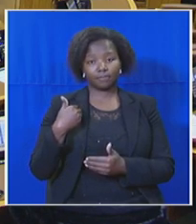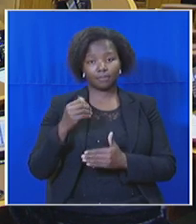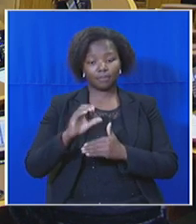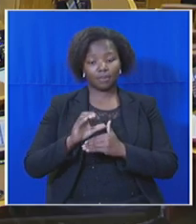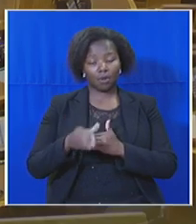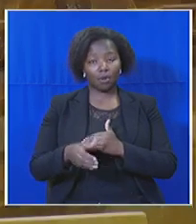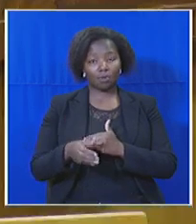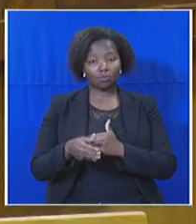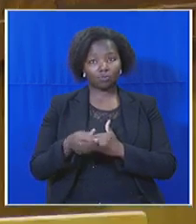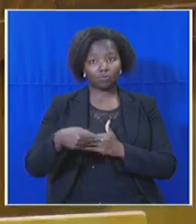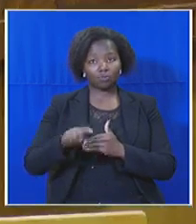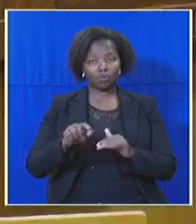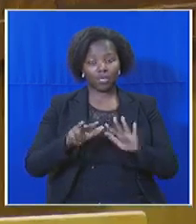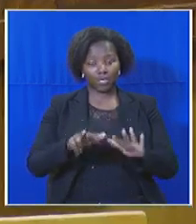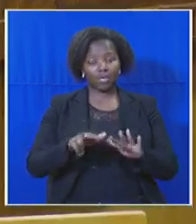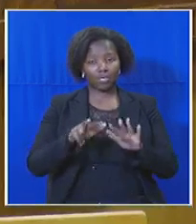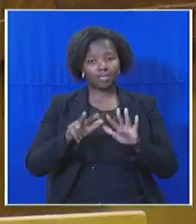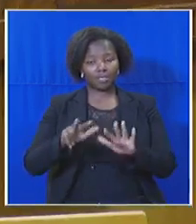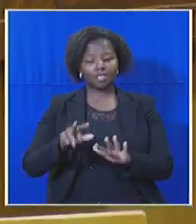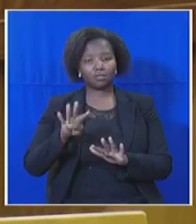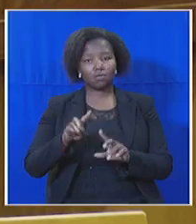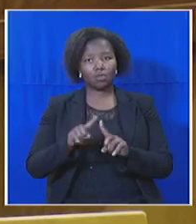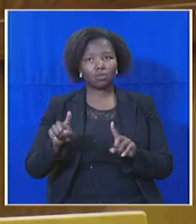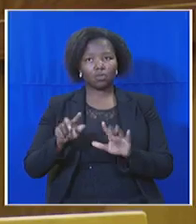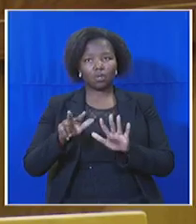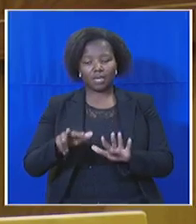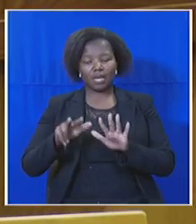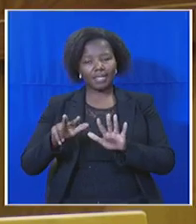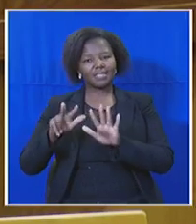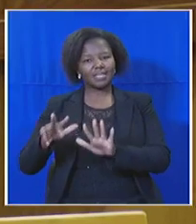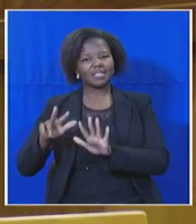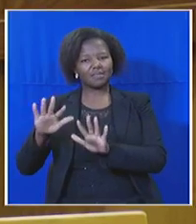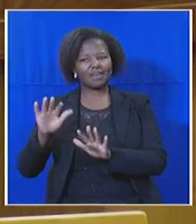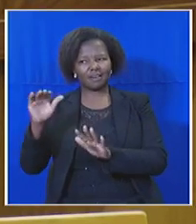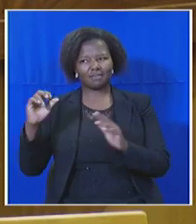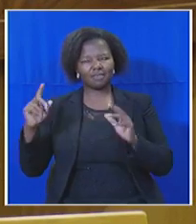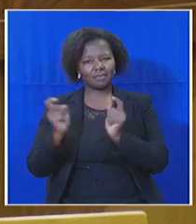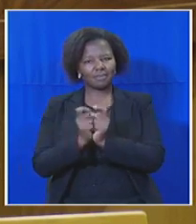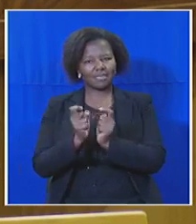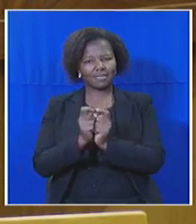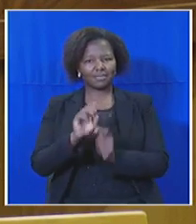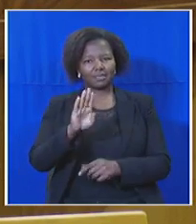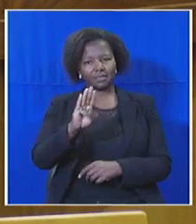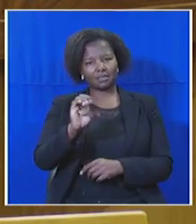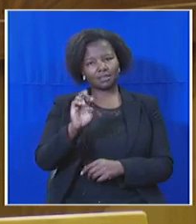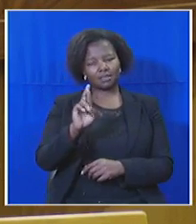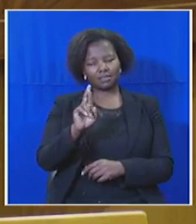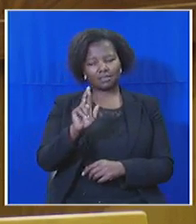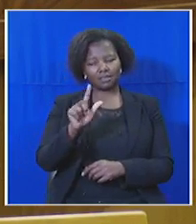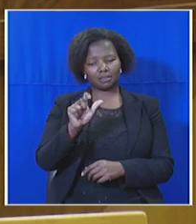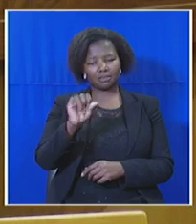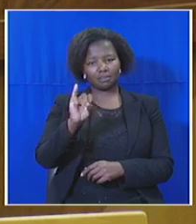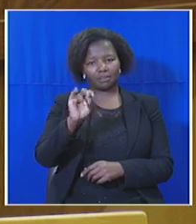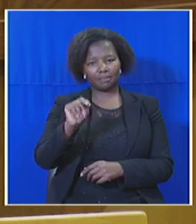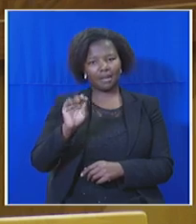in 1884 to 1885 divided the African continent and shared the pieces, colonies, and